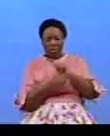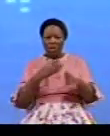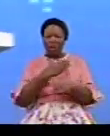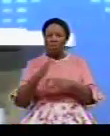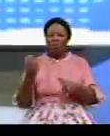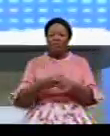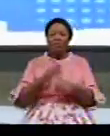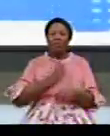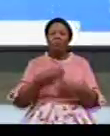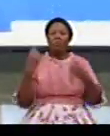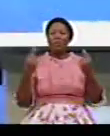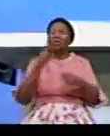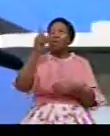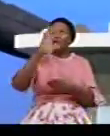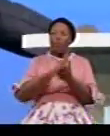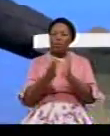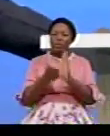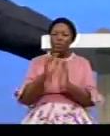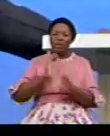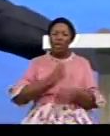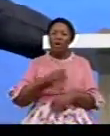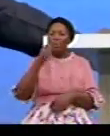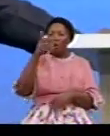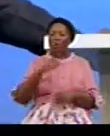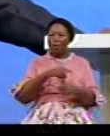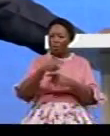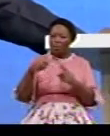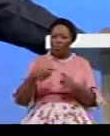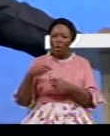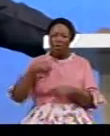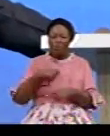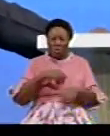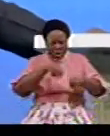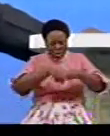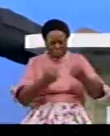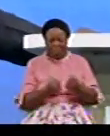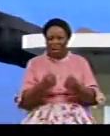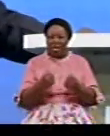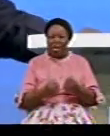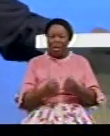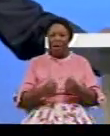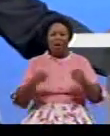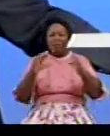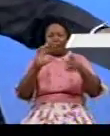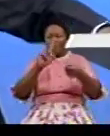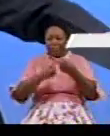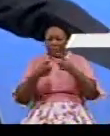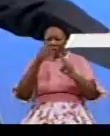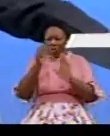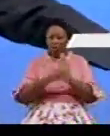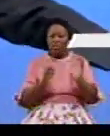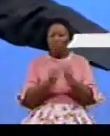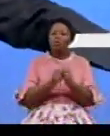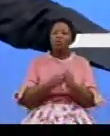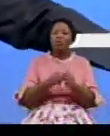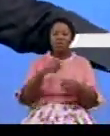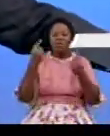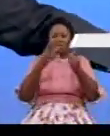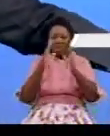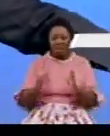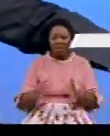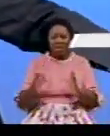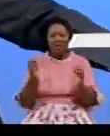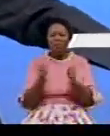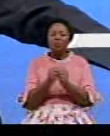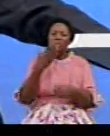is the difference between the prodigal and the pardon. The difference between the red